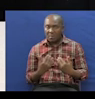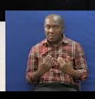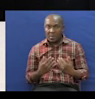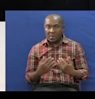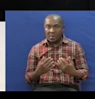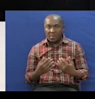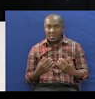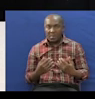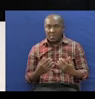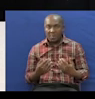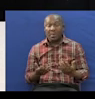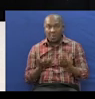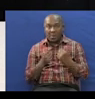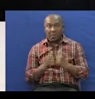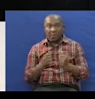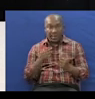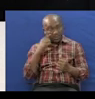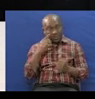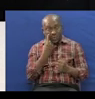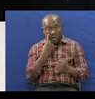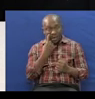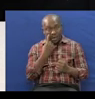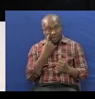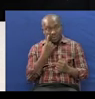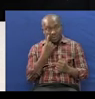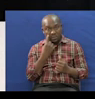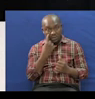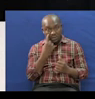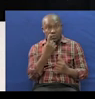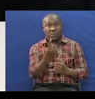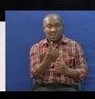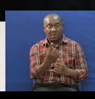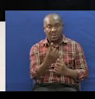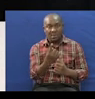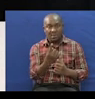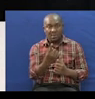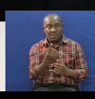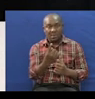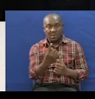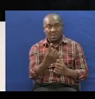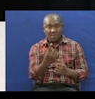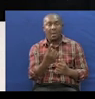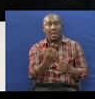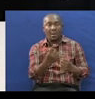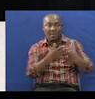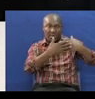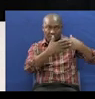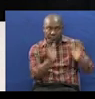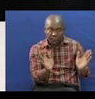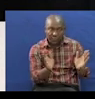Now, if that is the case, we can again try to make some